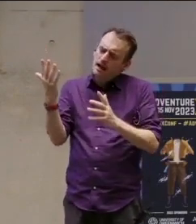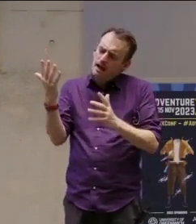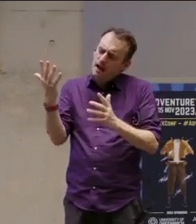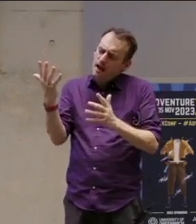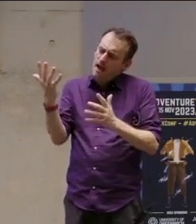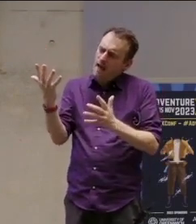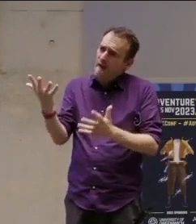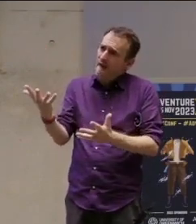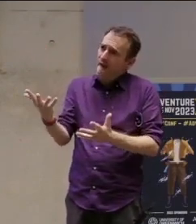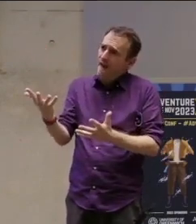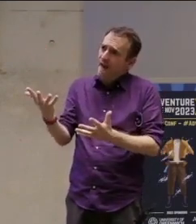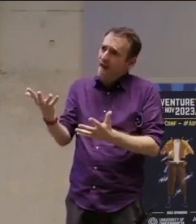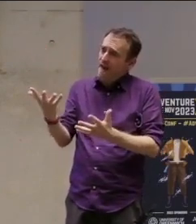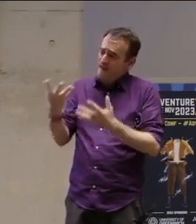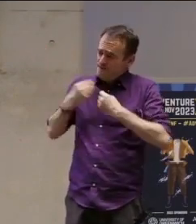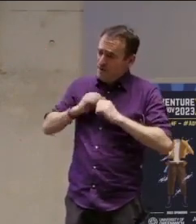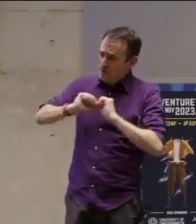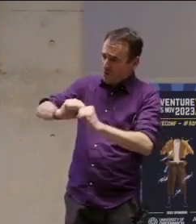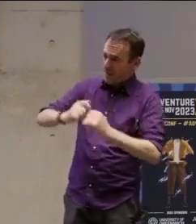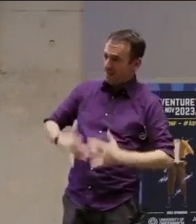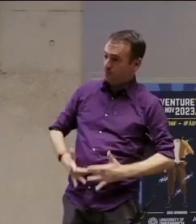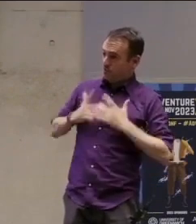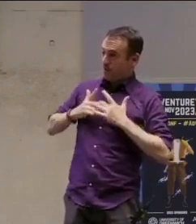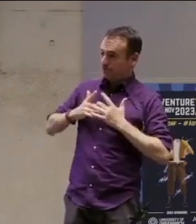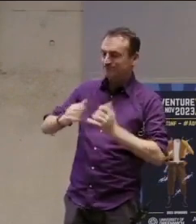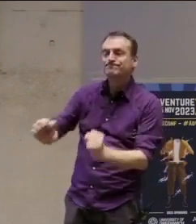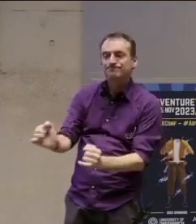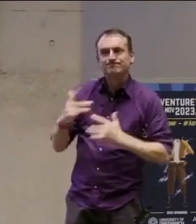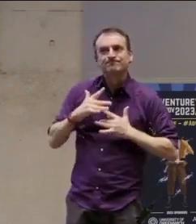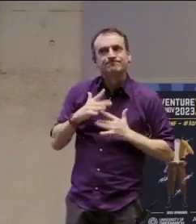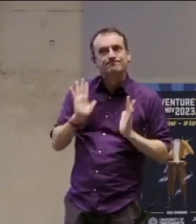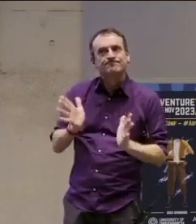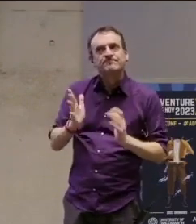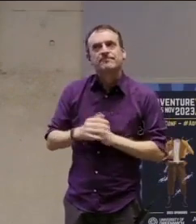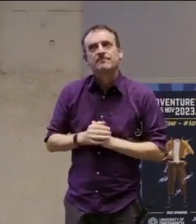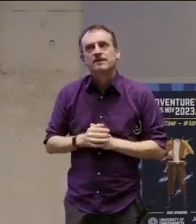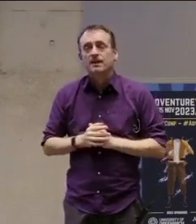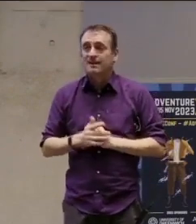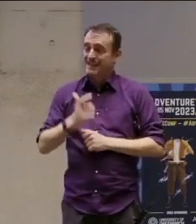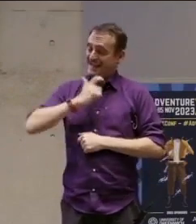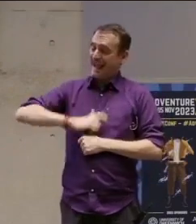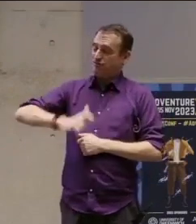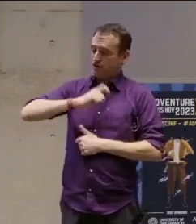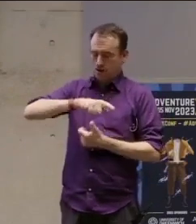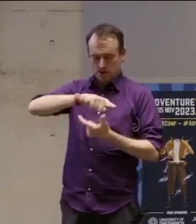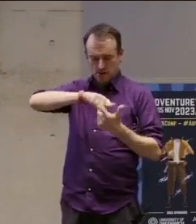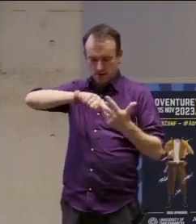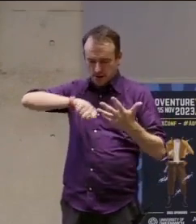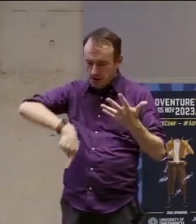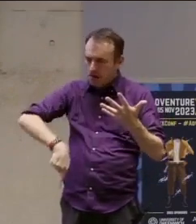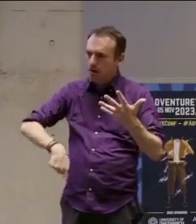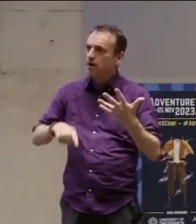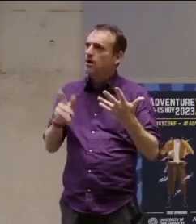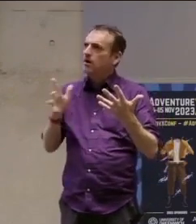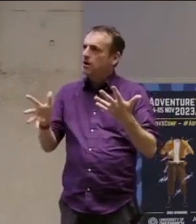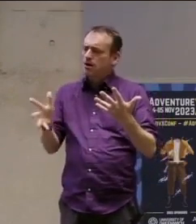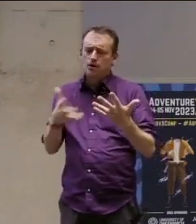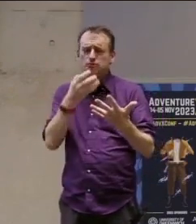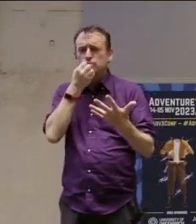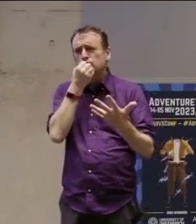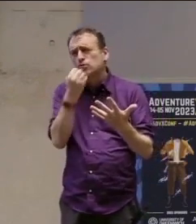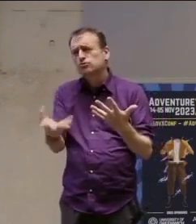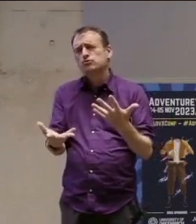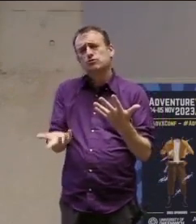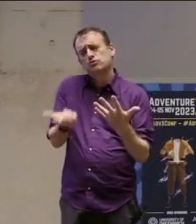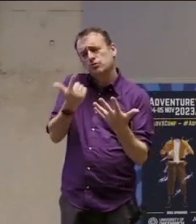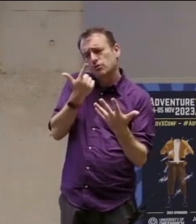World Ends With You inspirations in it. Love it. The characters as well, like the character roster is gorgeous. Would it be